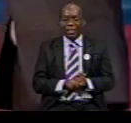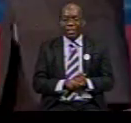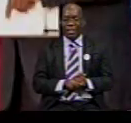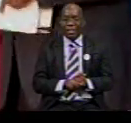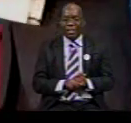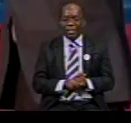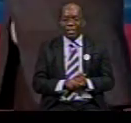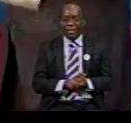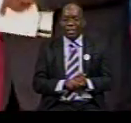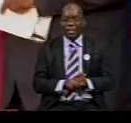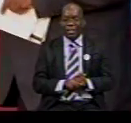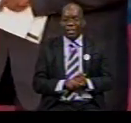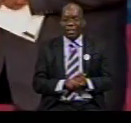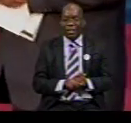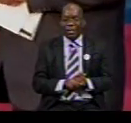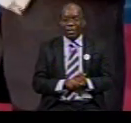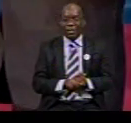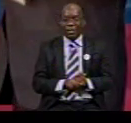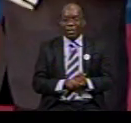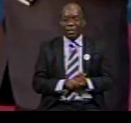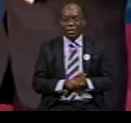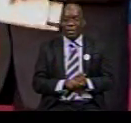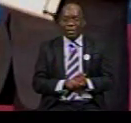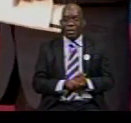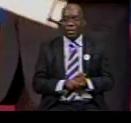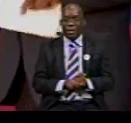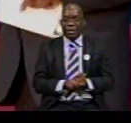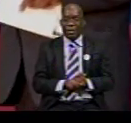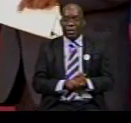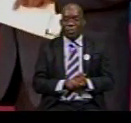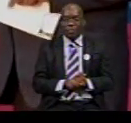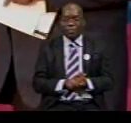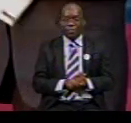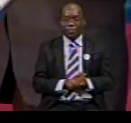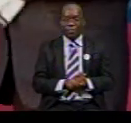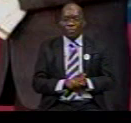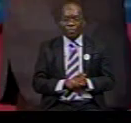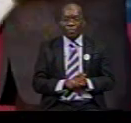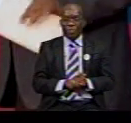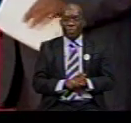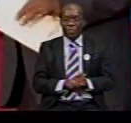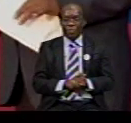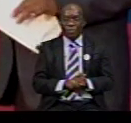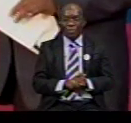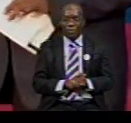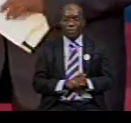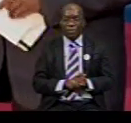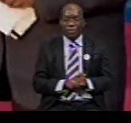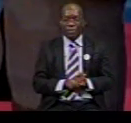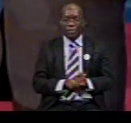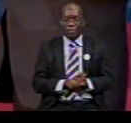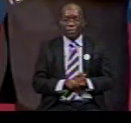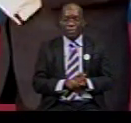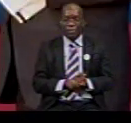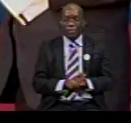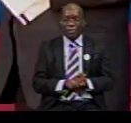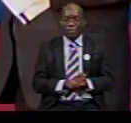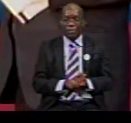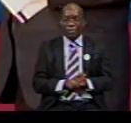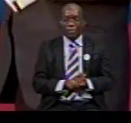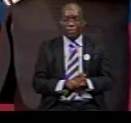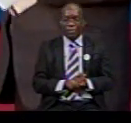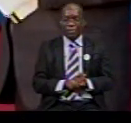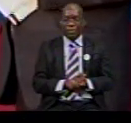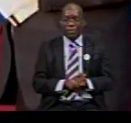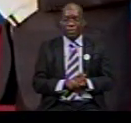the problem out. And right on this ground, the cough ended. Over the night,